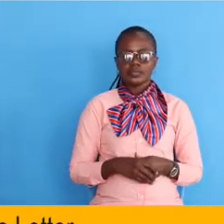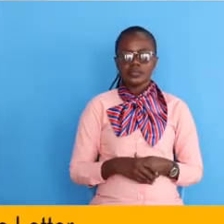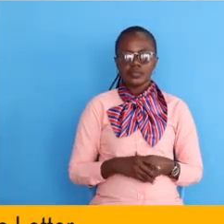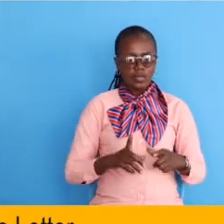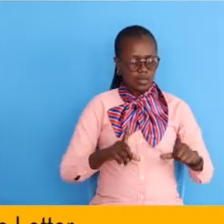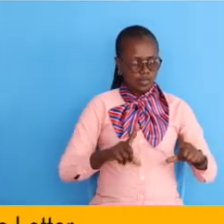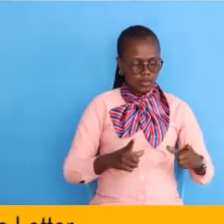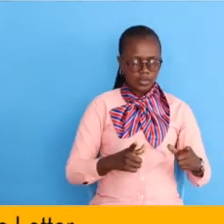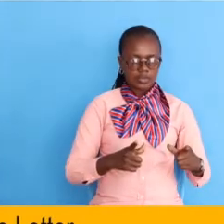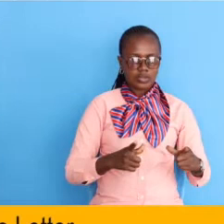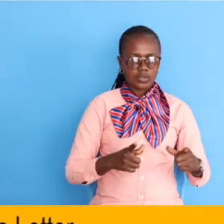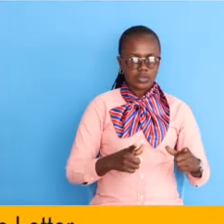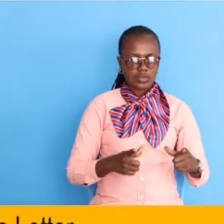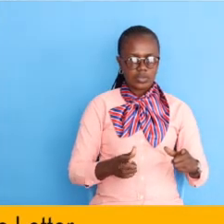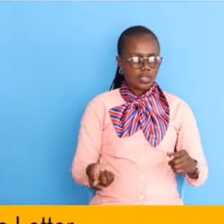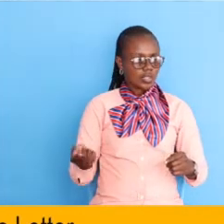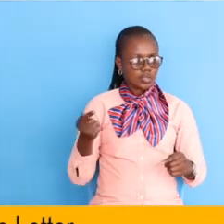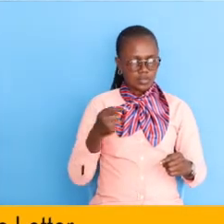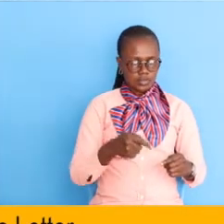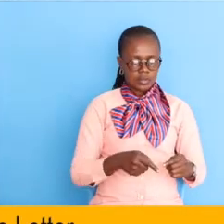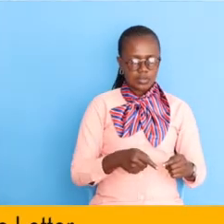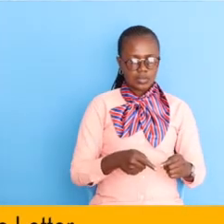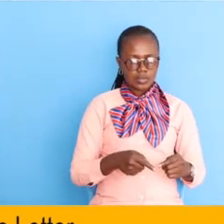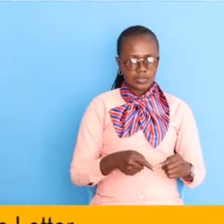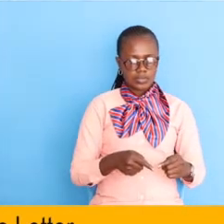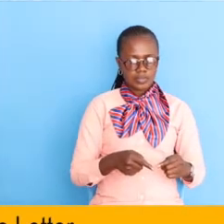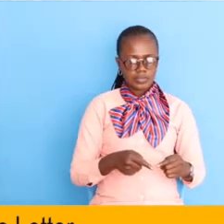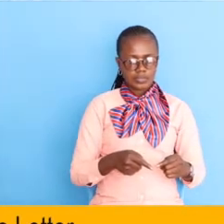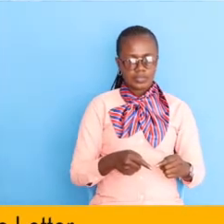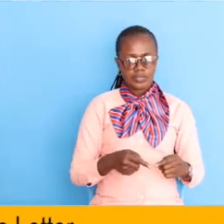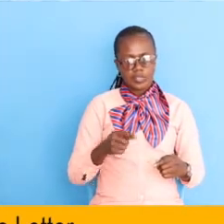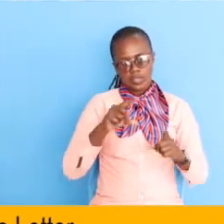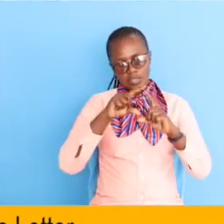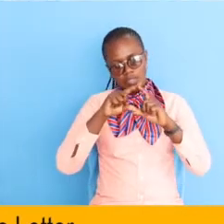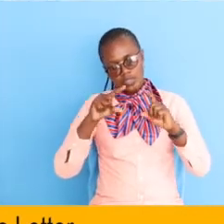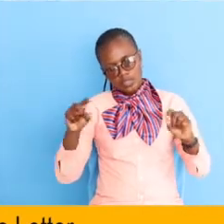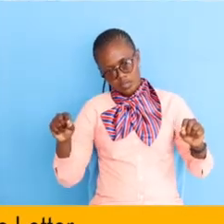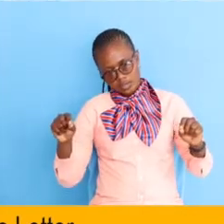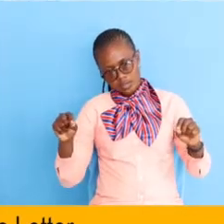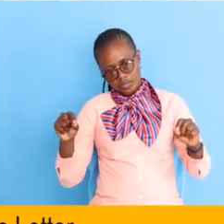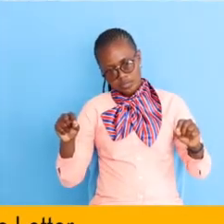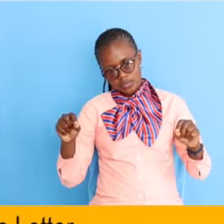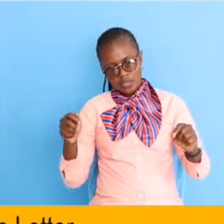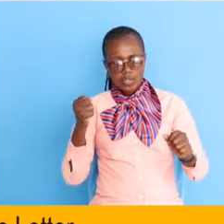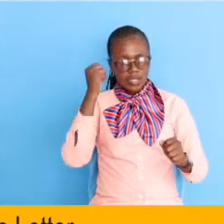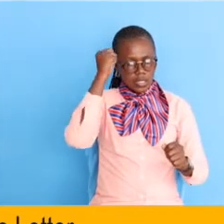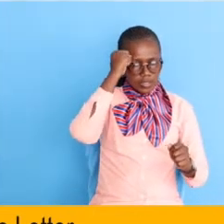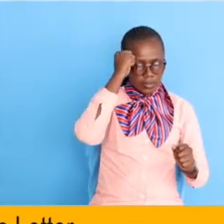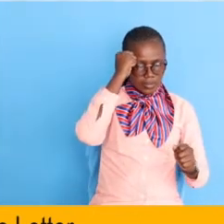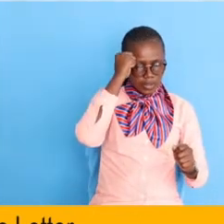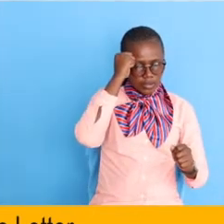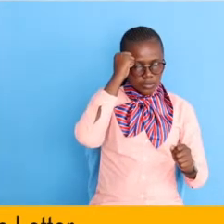But what comes after it is the content, the heading itself, a reminding note. You